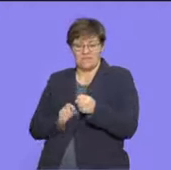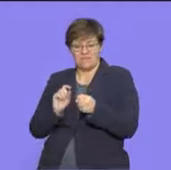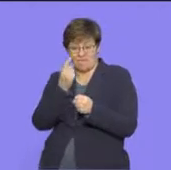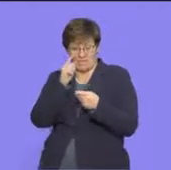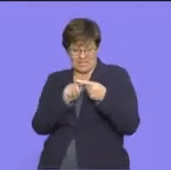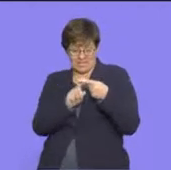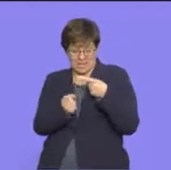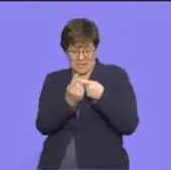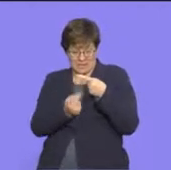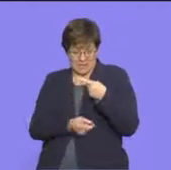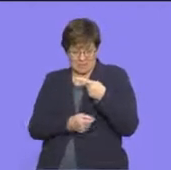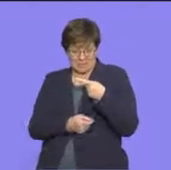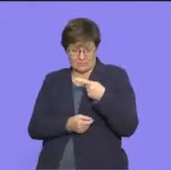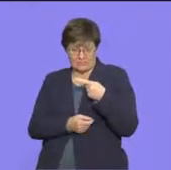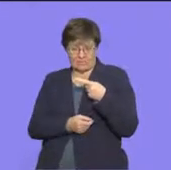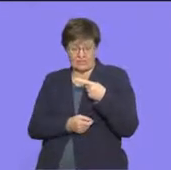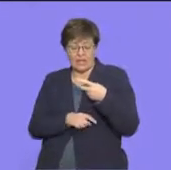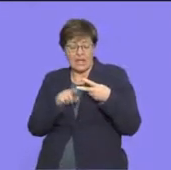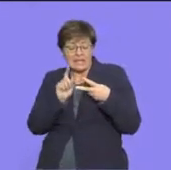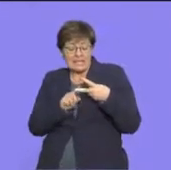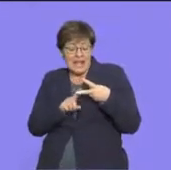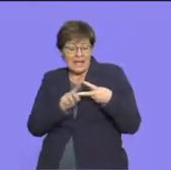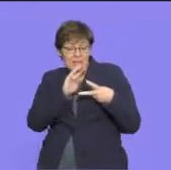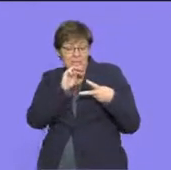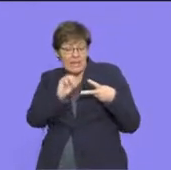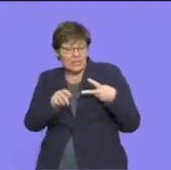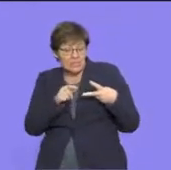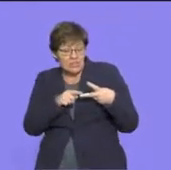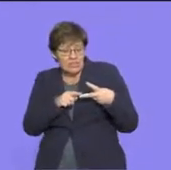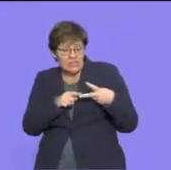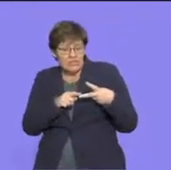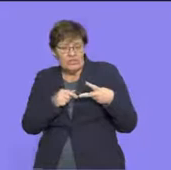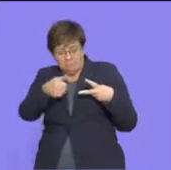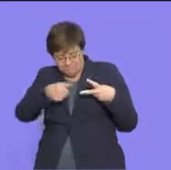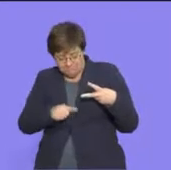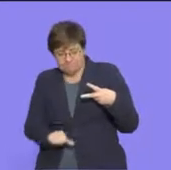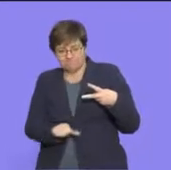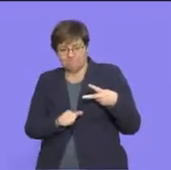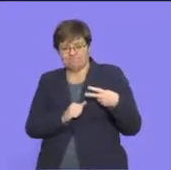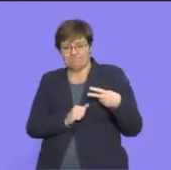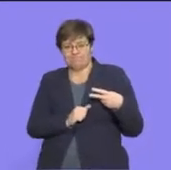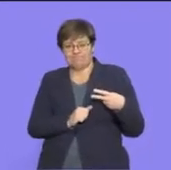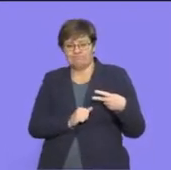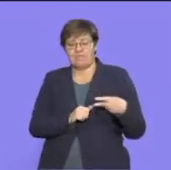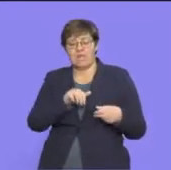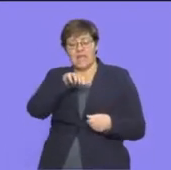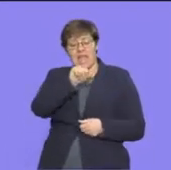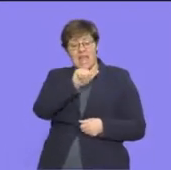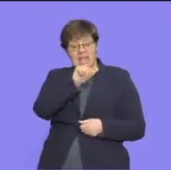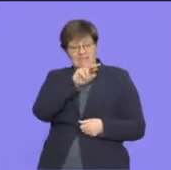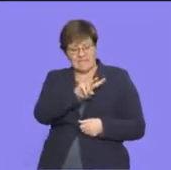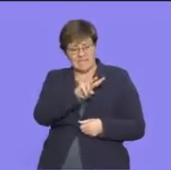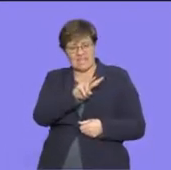happens. And then the next message, it goes to the next bundle over here called your atrioventricular